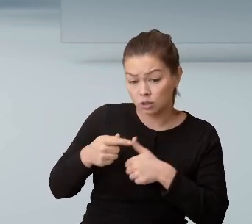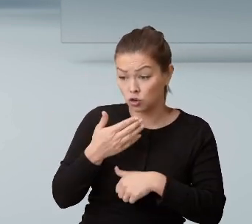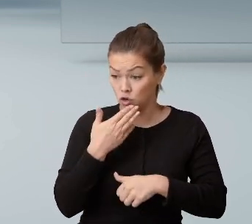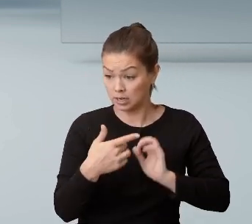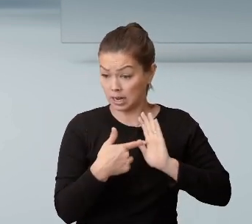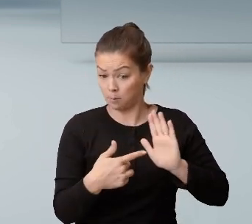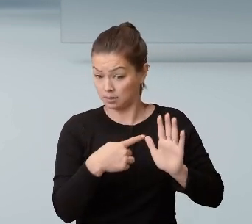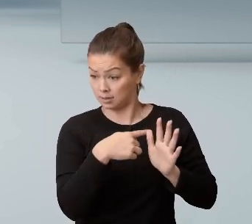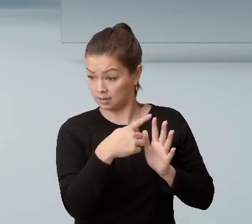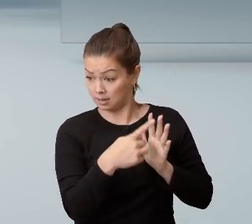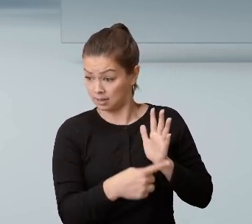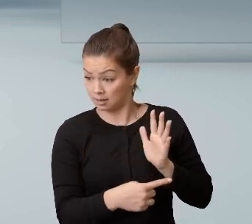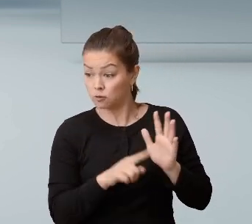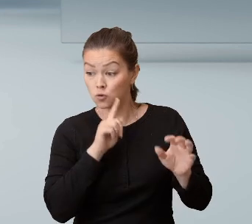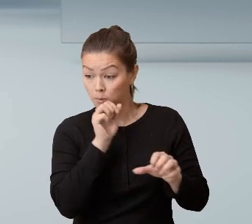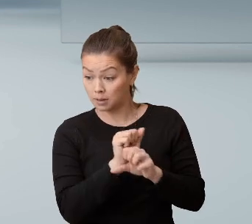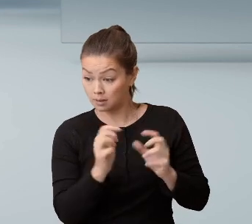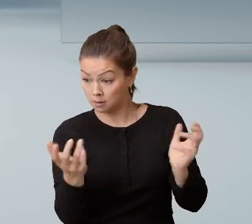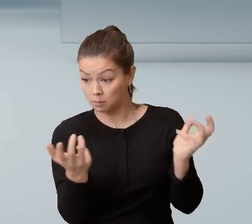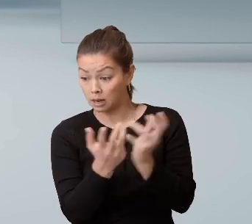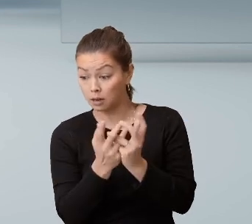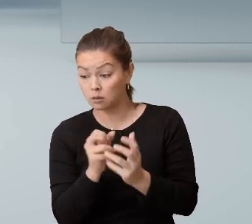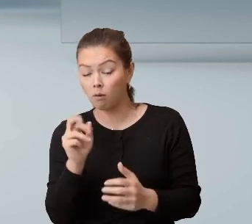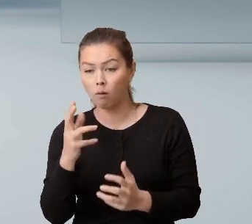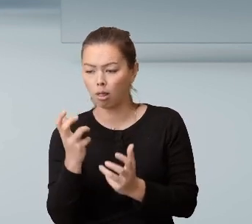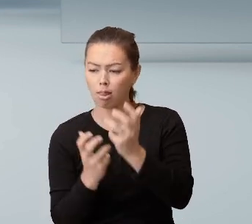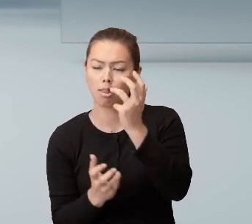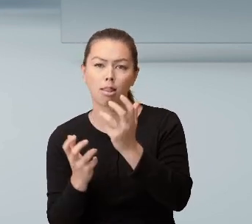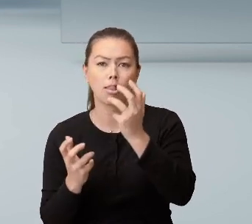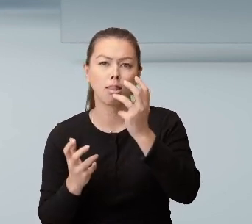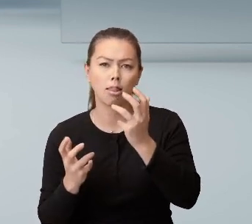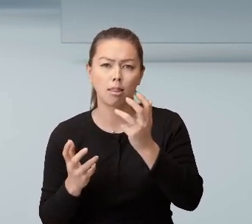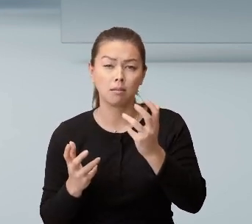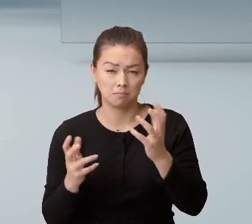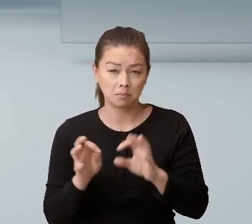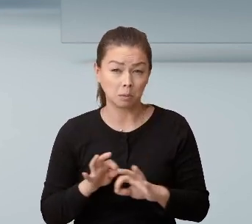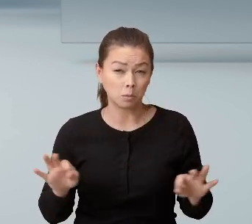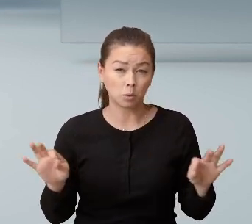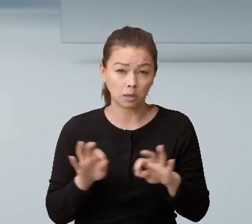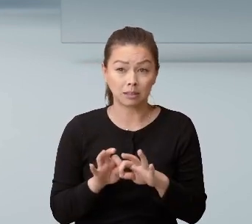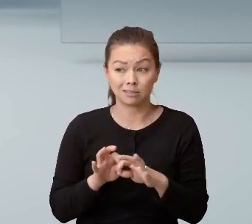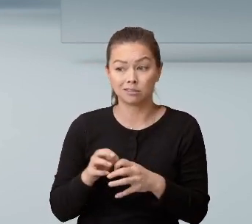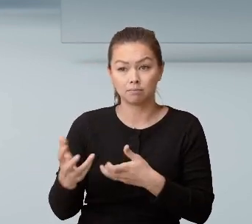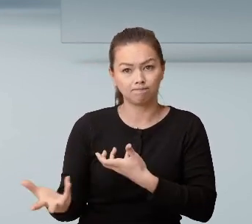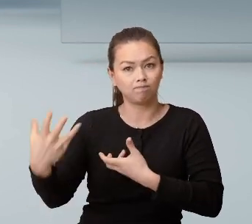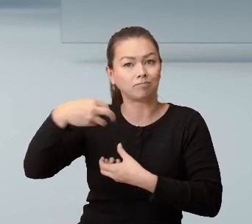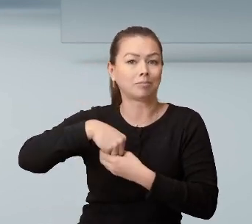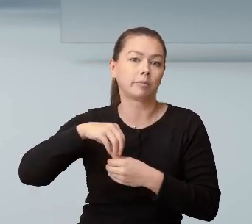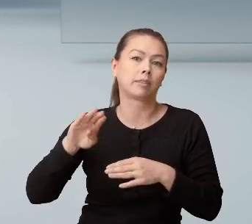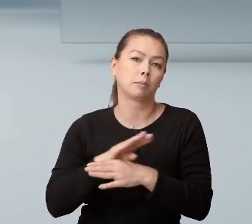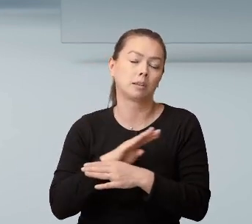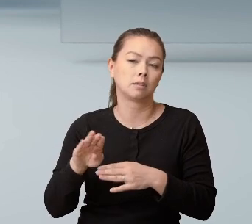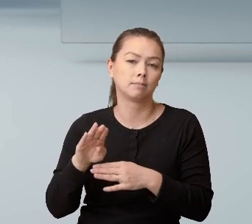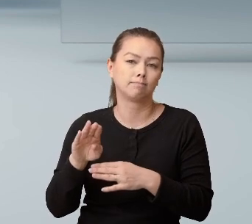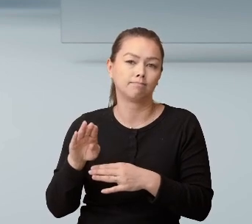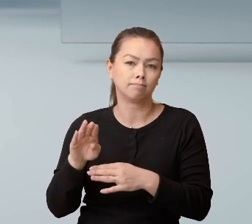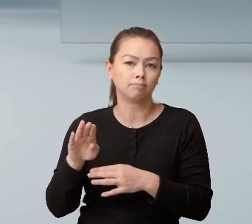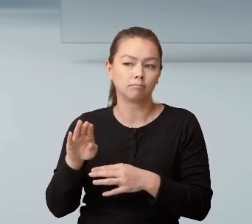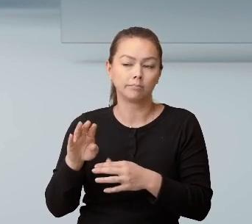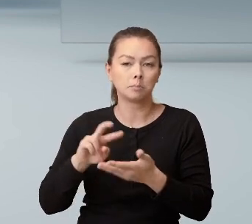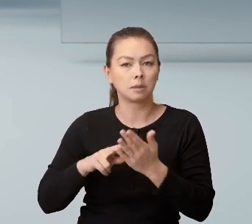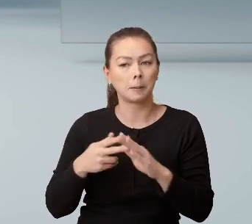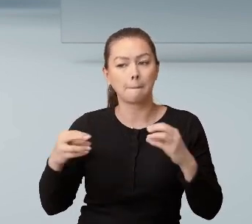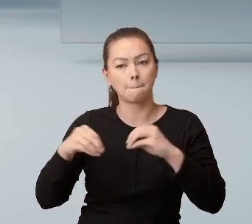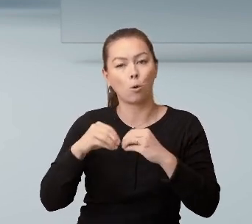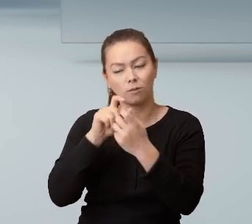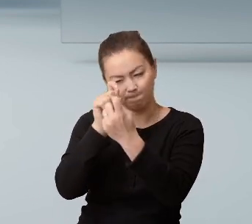are these good examples? Is it actually identifying what you have in the correct manner? So involving the business there